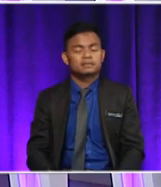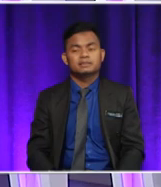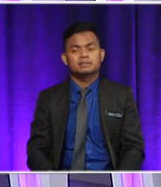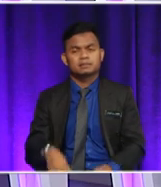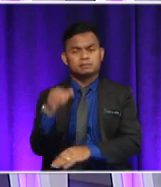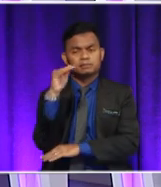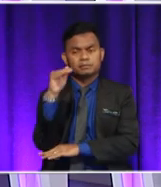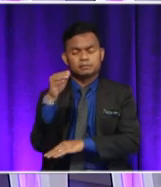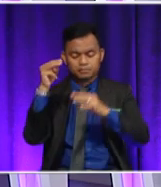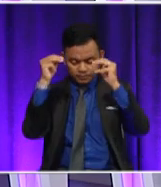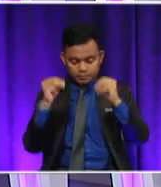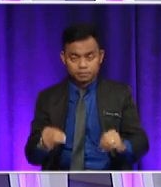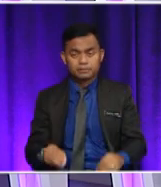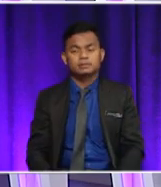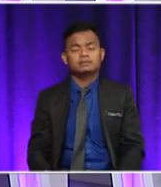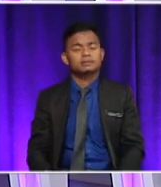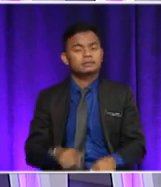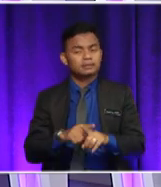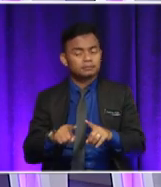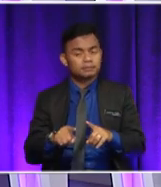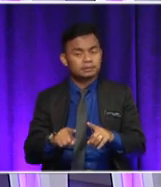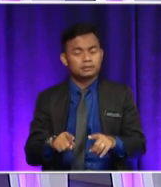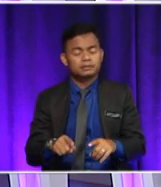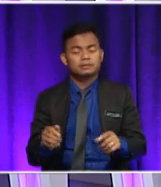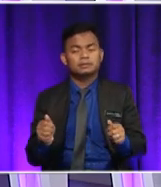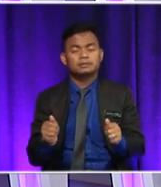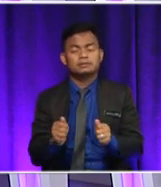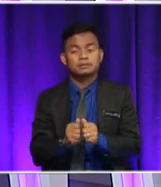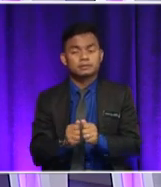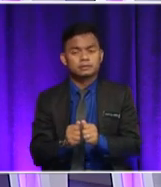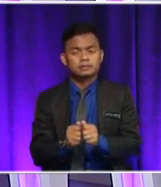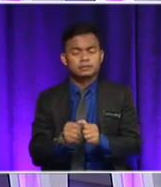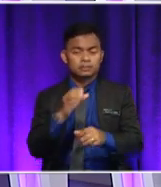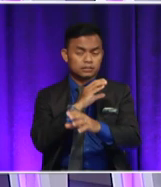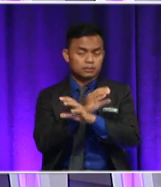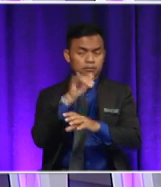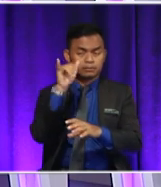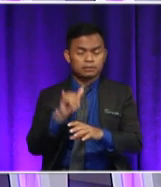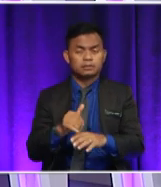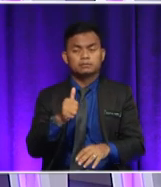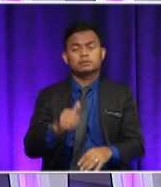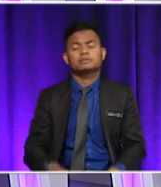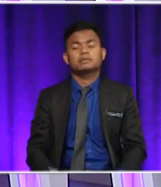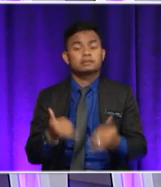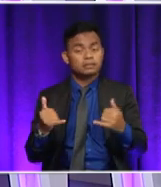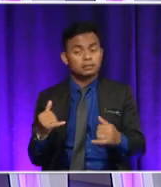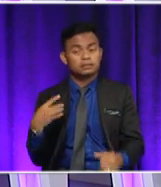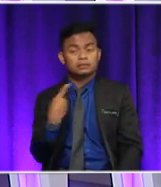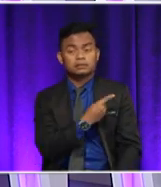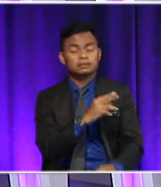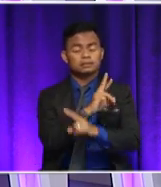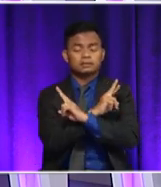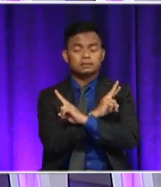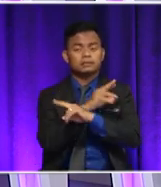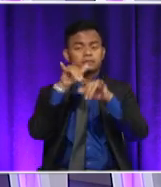against people. But guess what? Definitely with great motivation, one can achieve great dreams. We're going to take a break. Do not go anywhere. Stay tuned